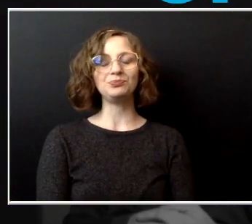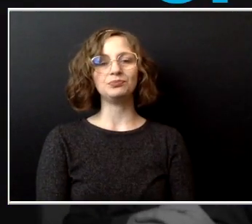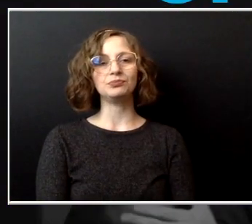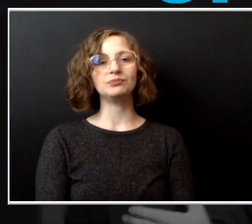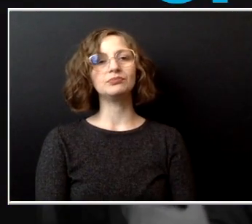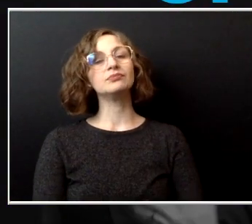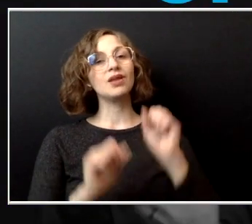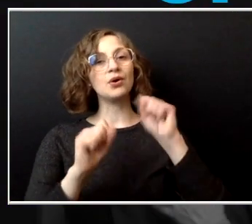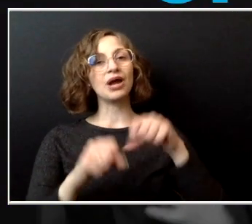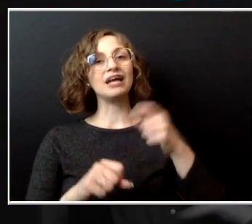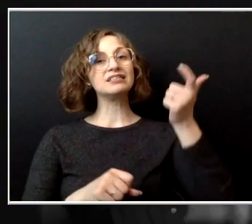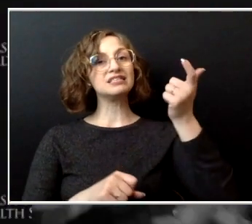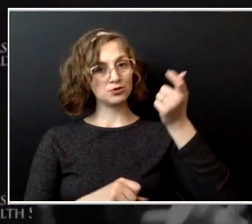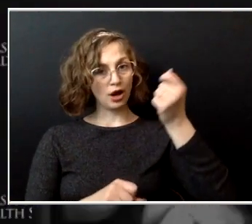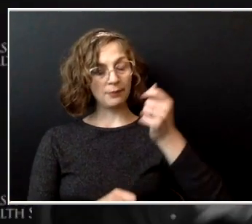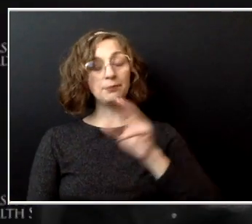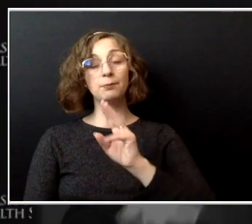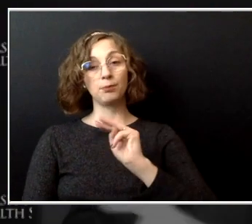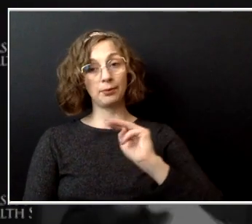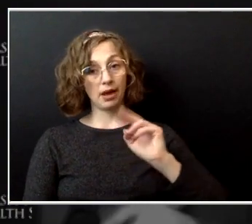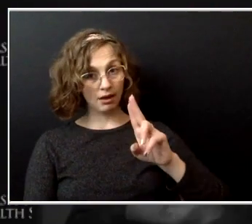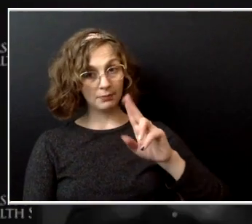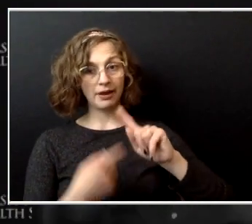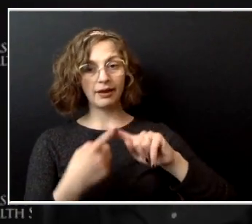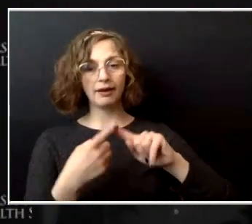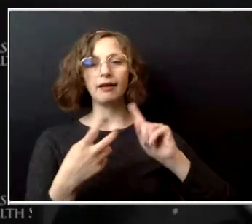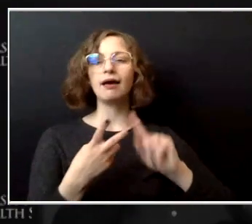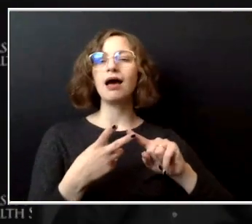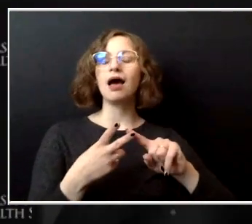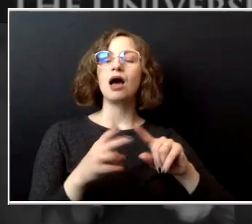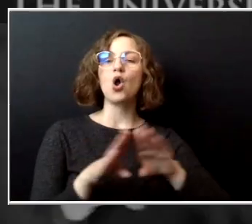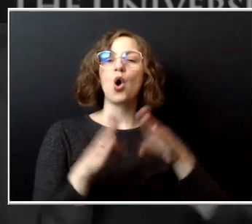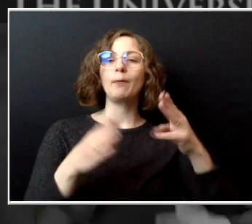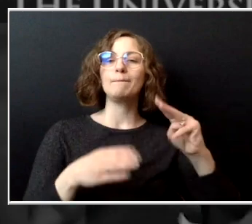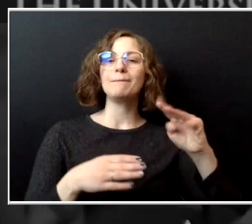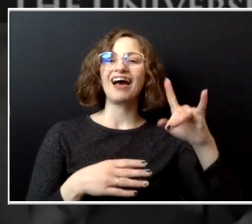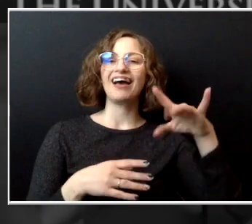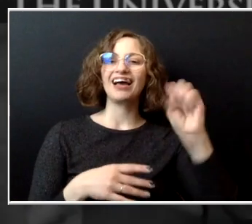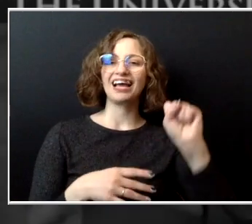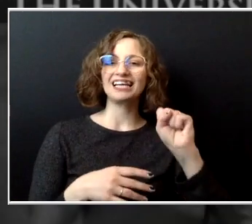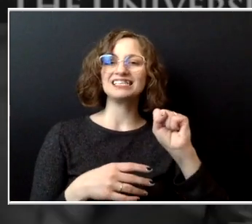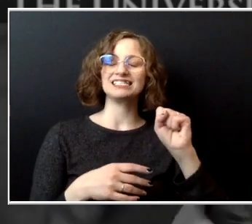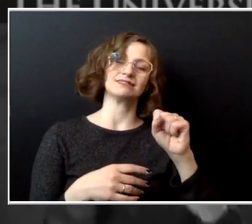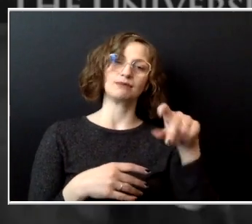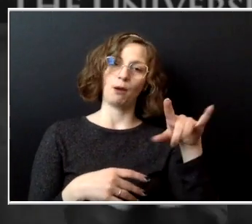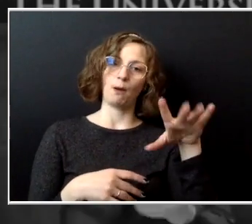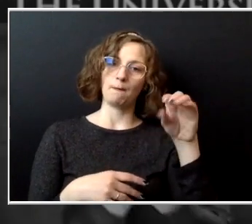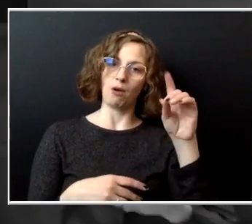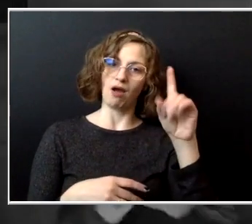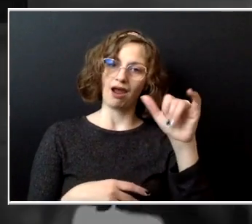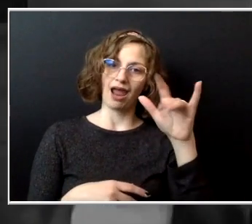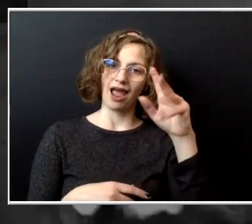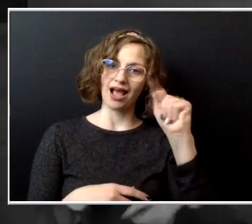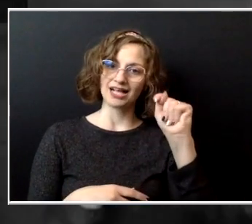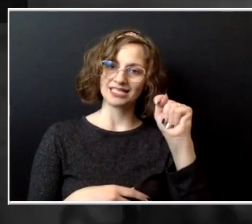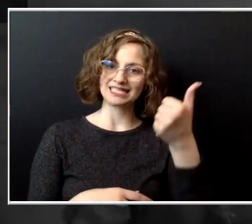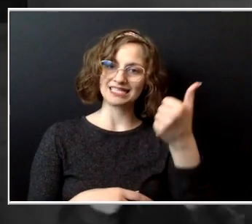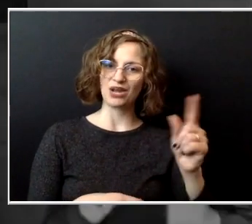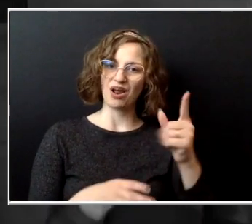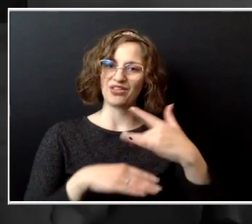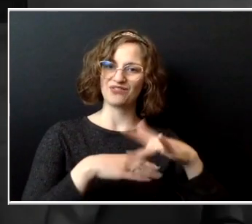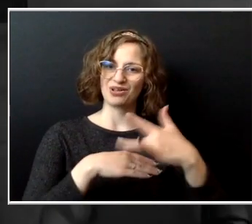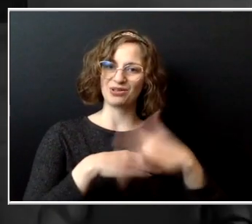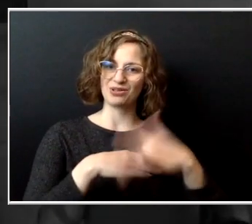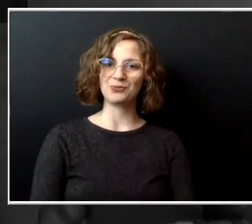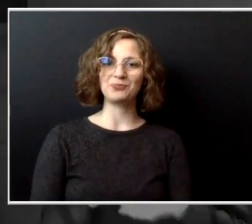Subscribe to our Morning Medical Update and Open Mics with Dr. Stites podcasts. Now, everywhere podcasts are available.